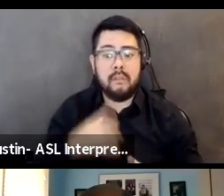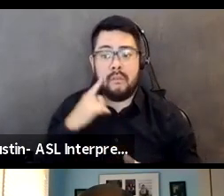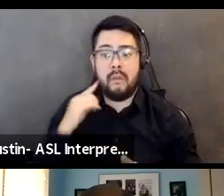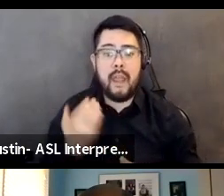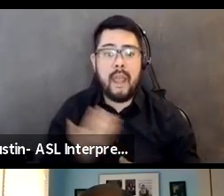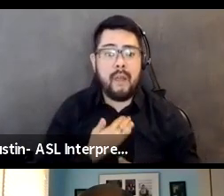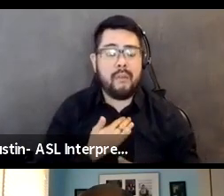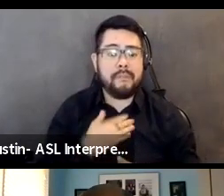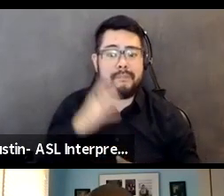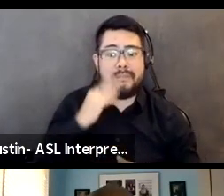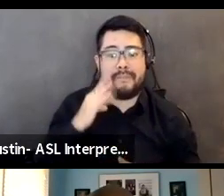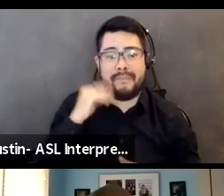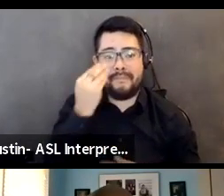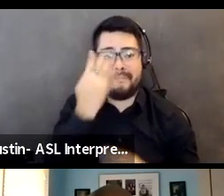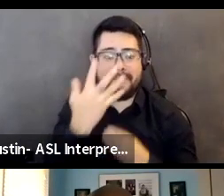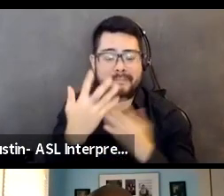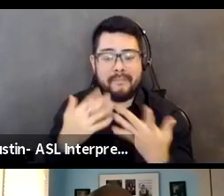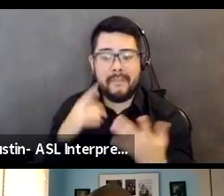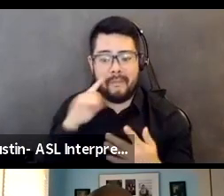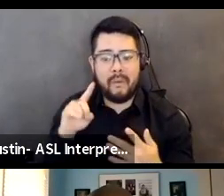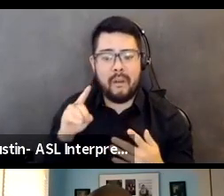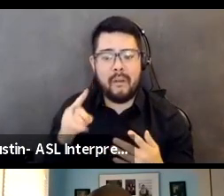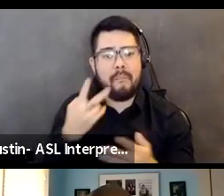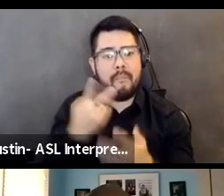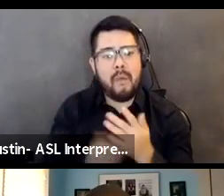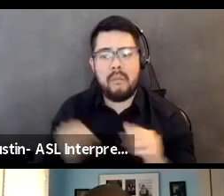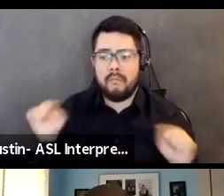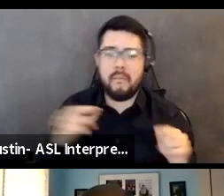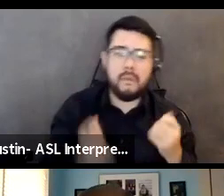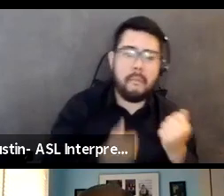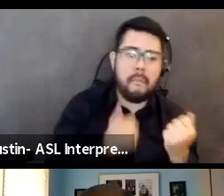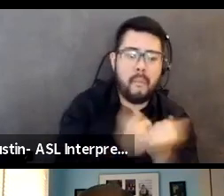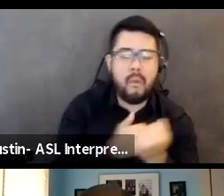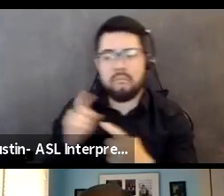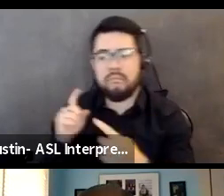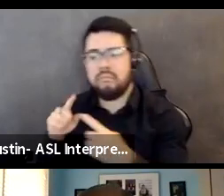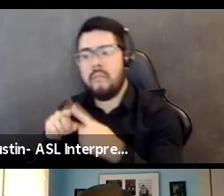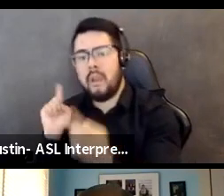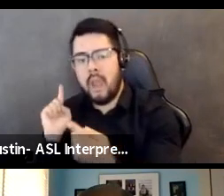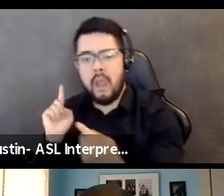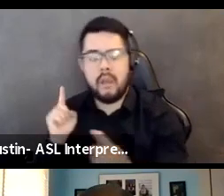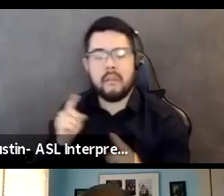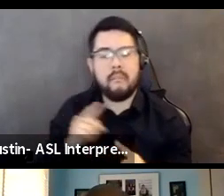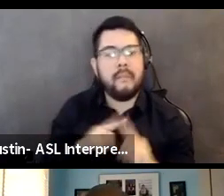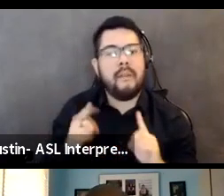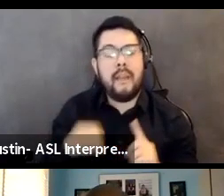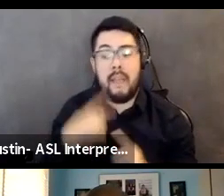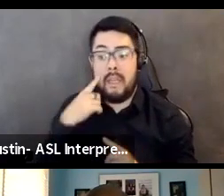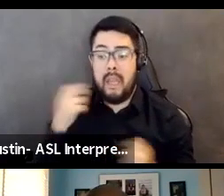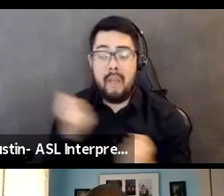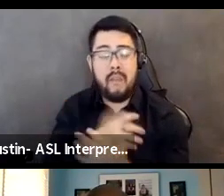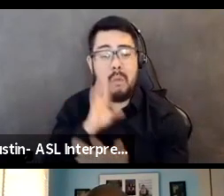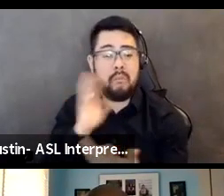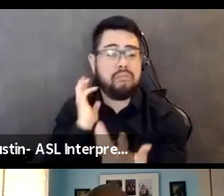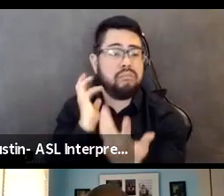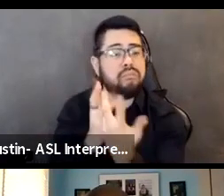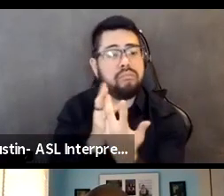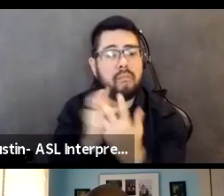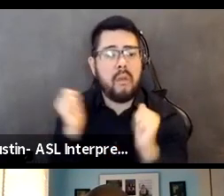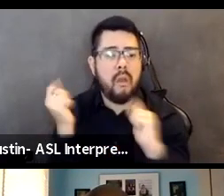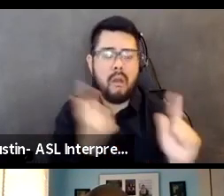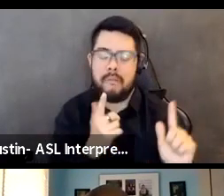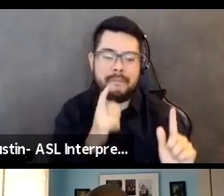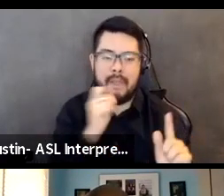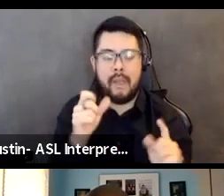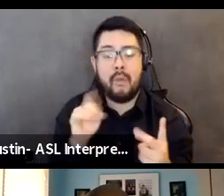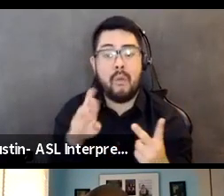people who have varying arguments on both sides but again i don't think this is a one-size-fits-all model and i don't think that you can remove all